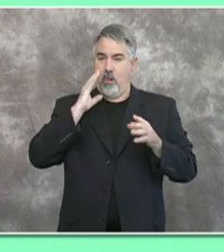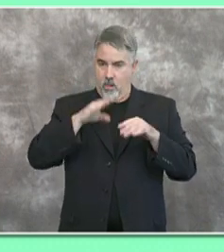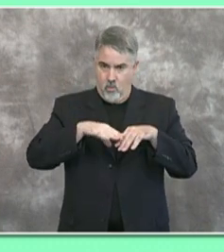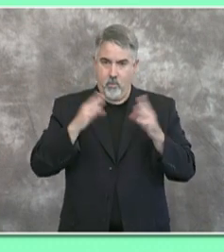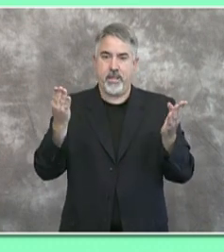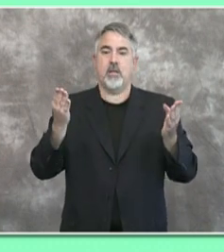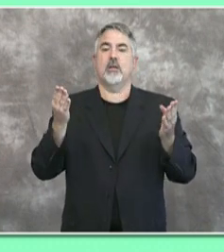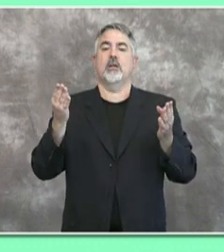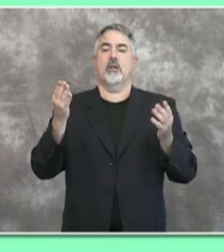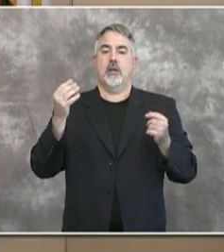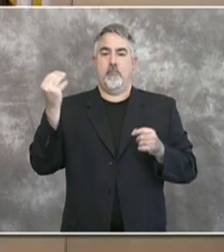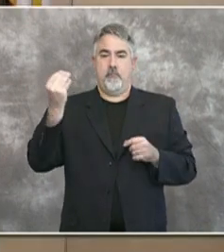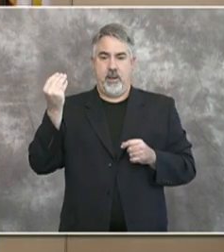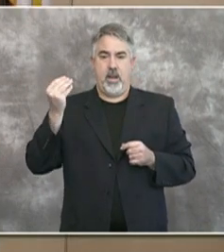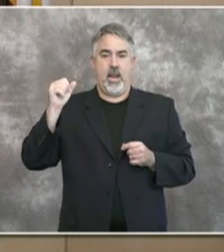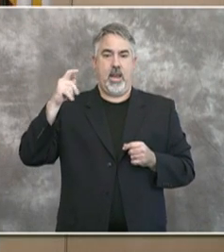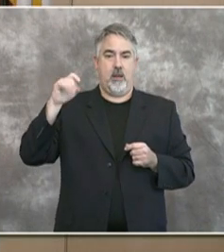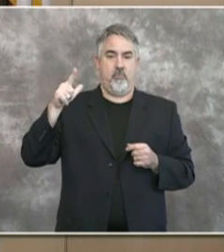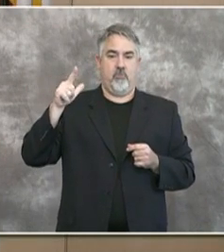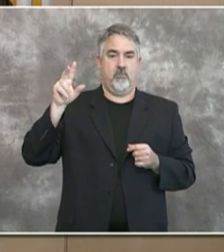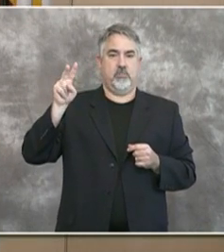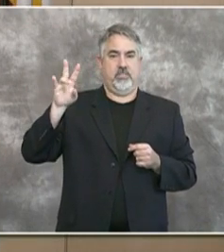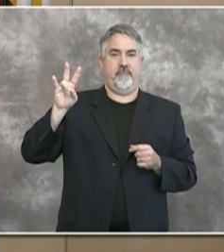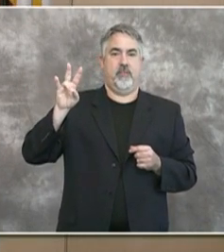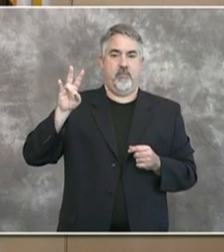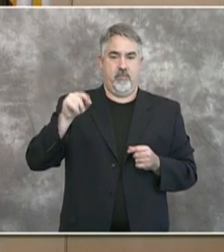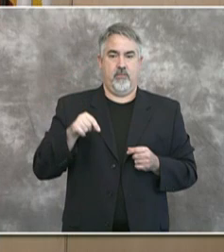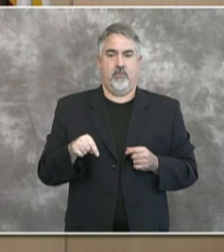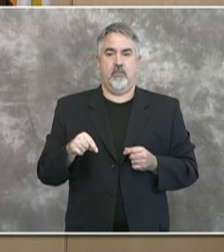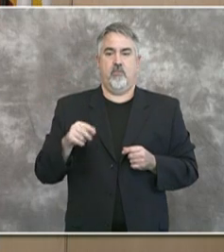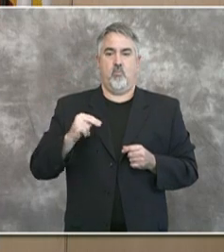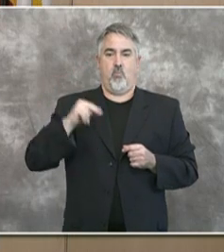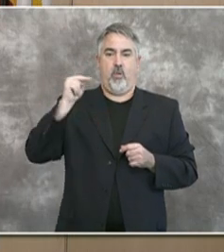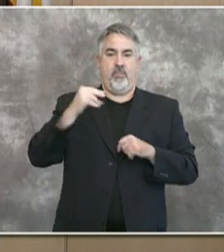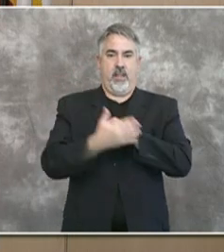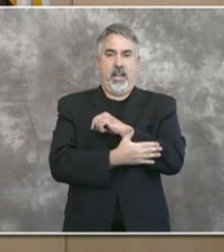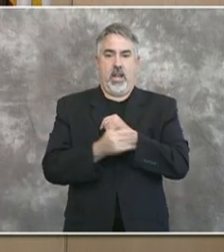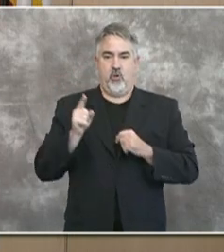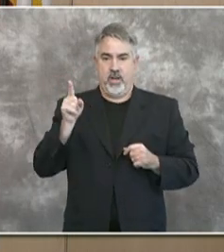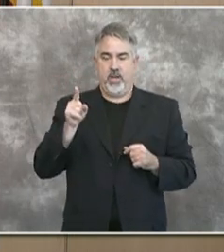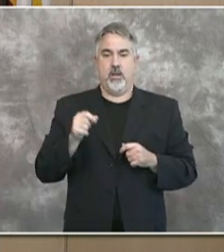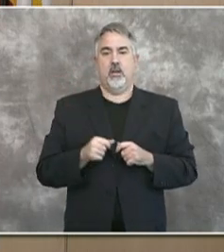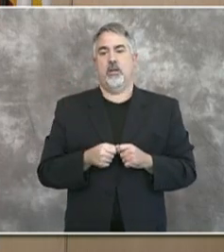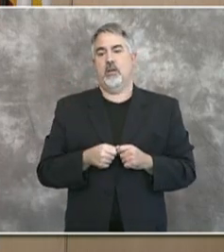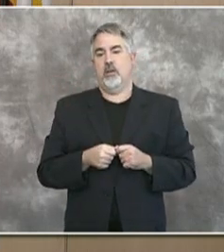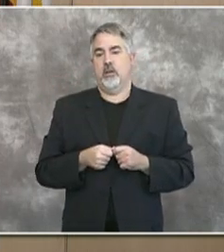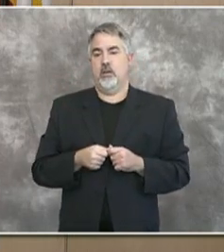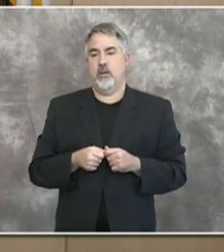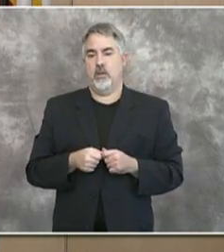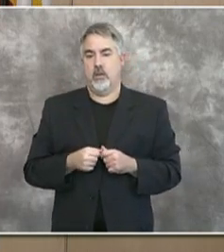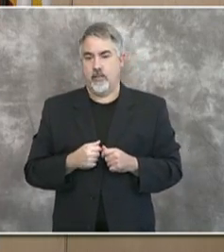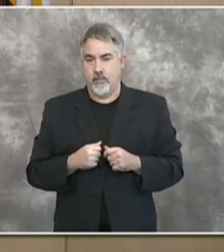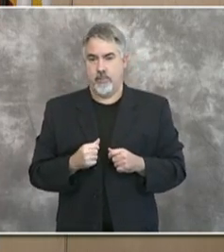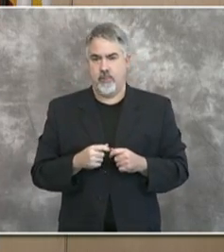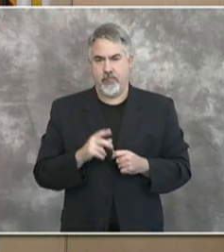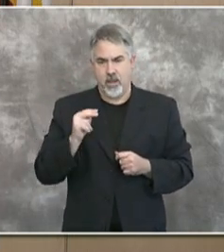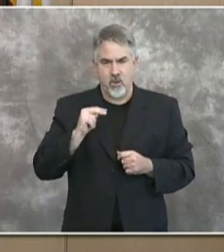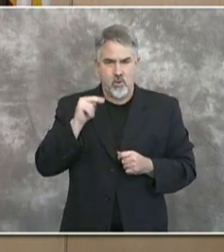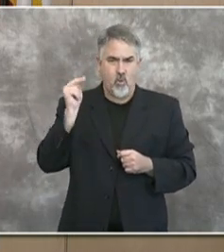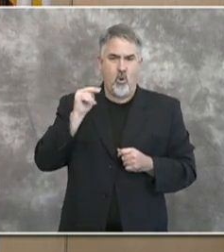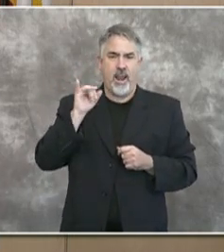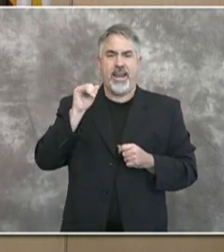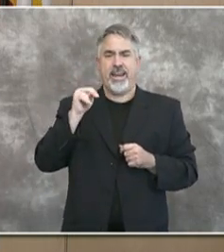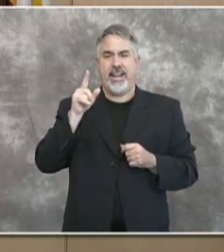on Monday, April 27th, one in North County and at the North Inland Live